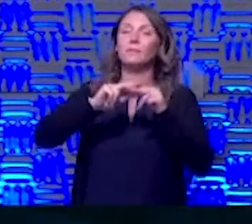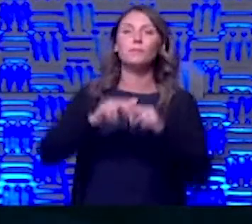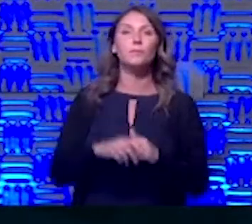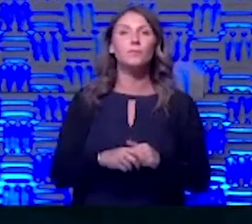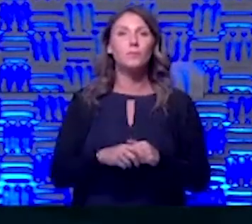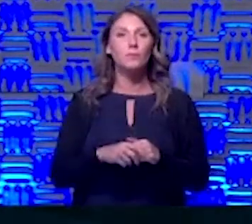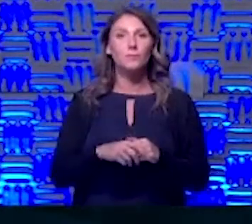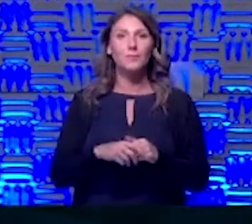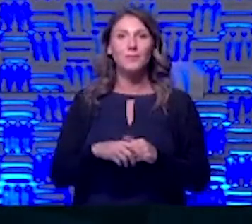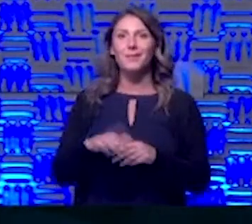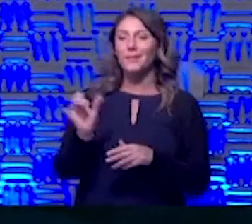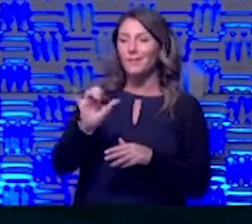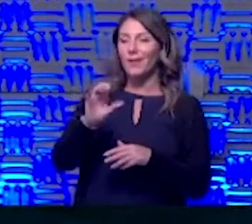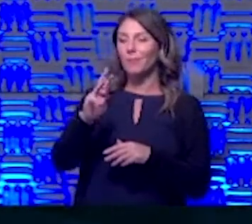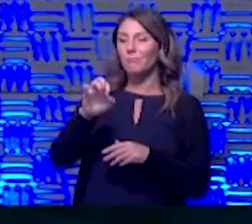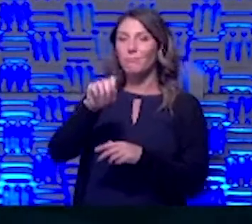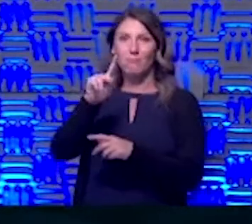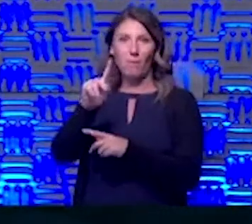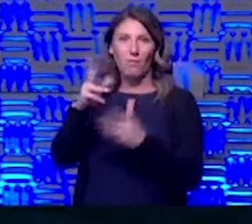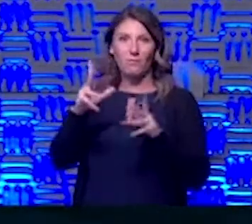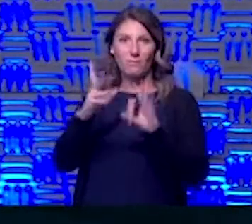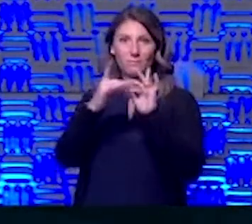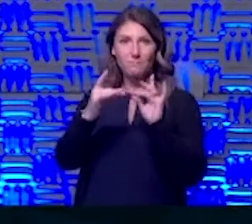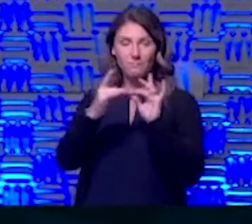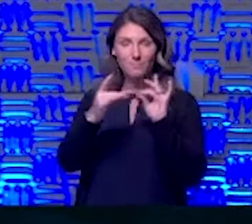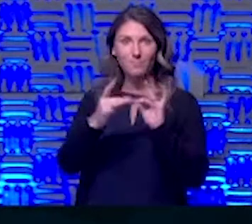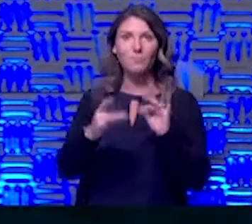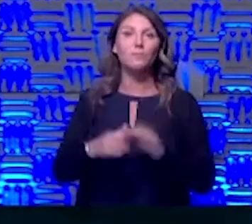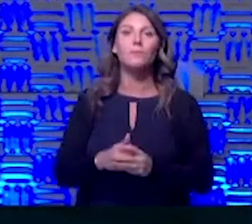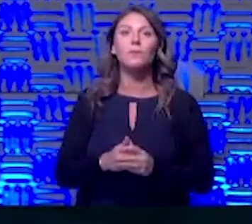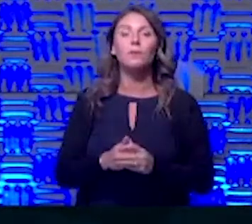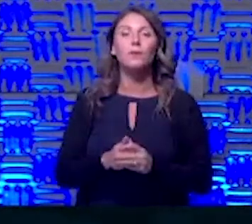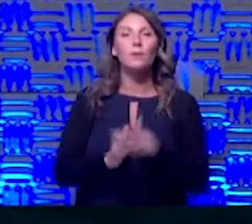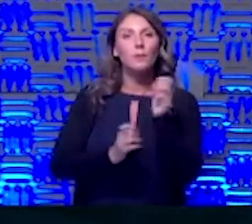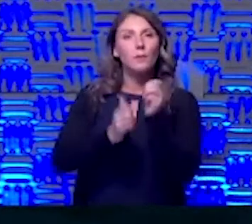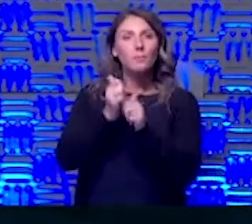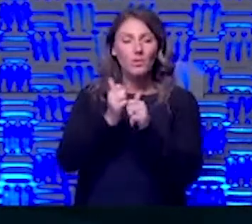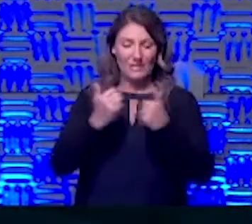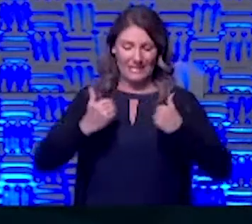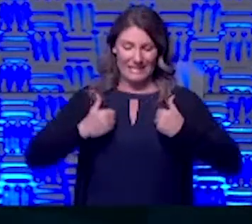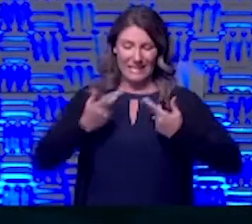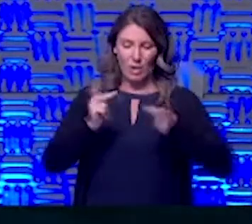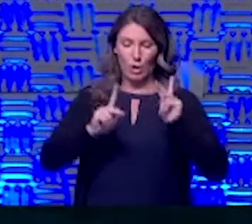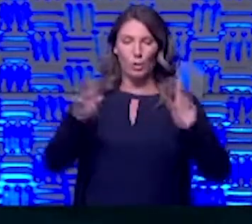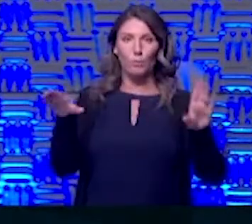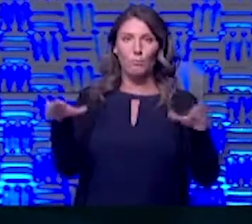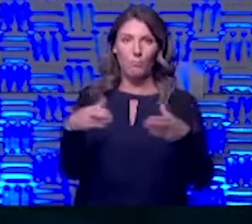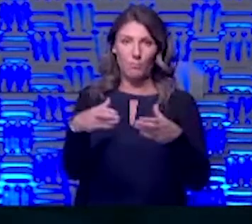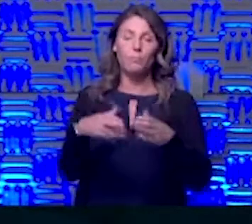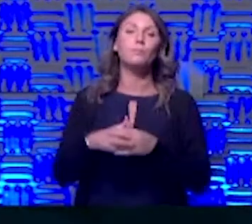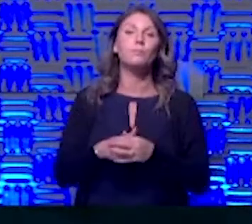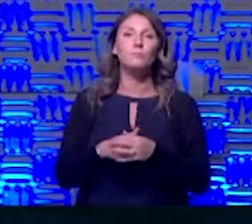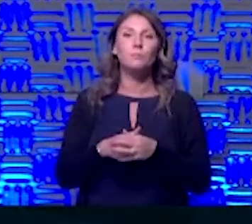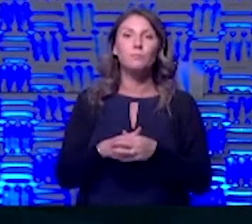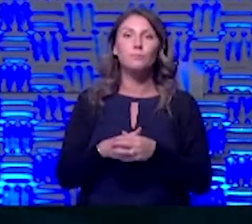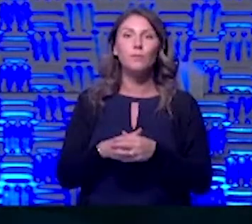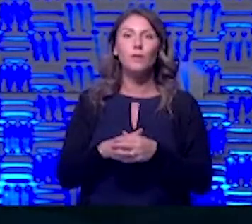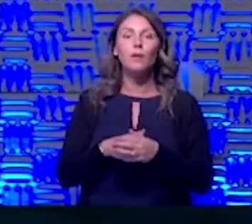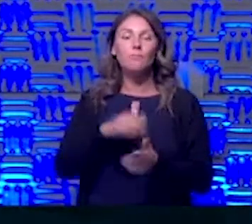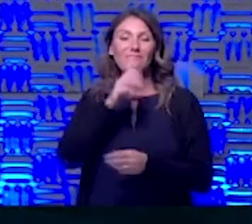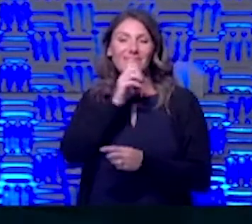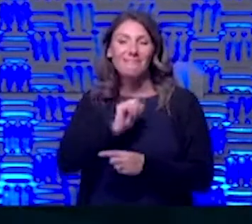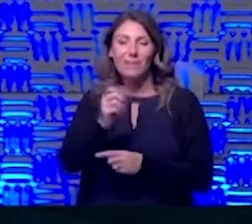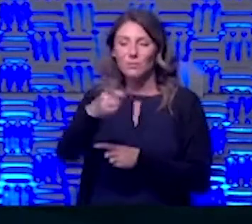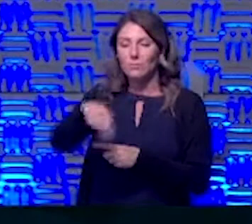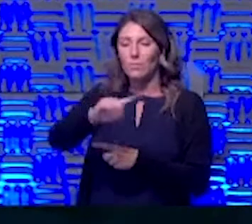as Mark outlined, this has been mostly in the younger population. The age of those